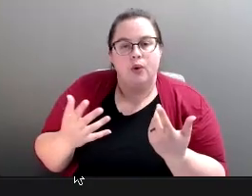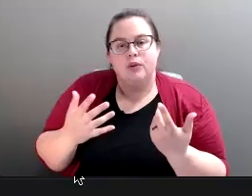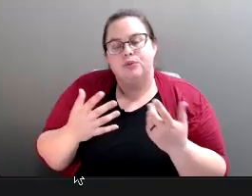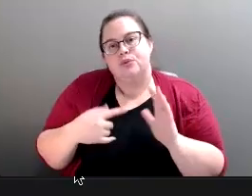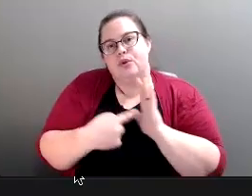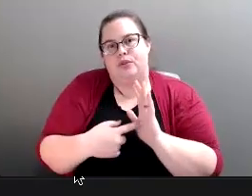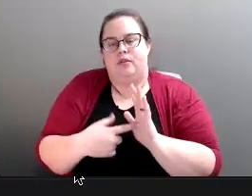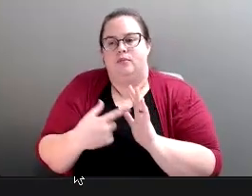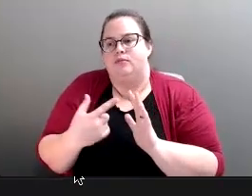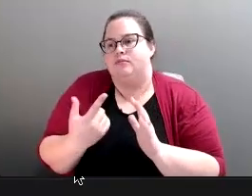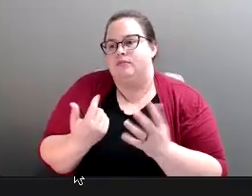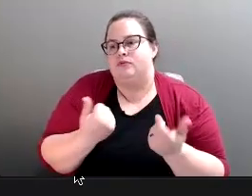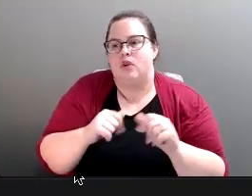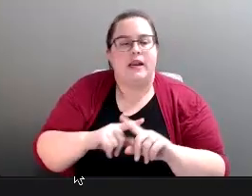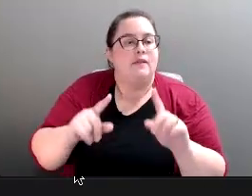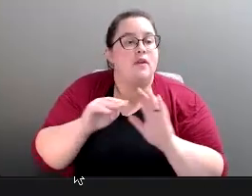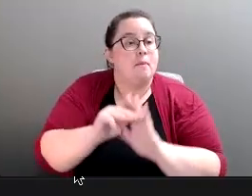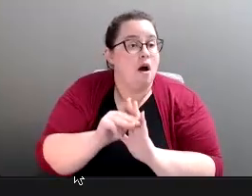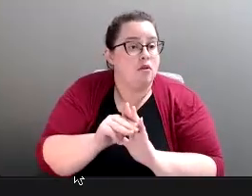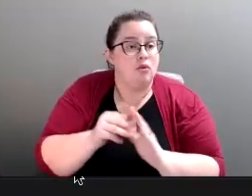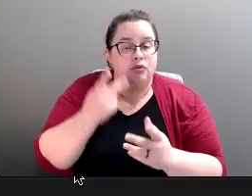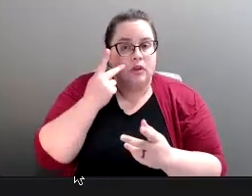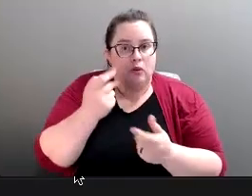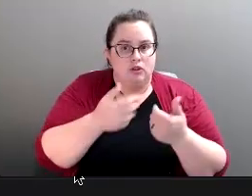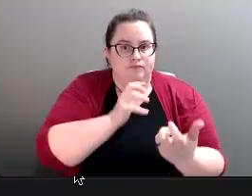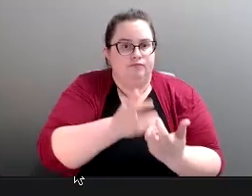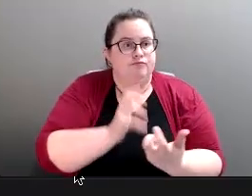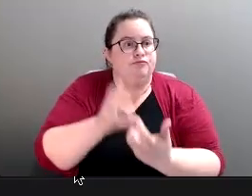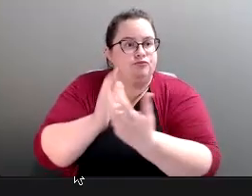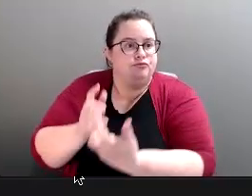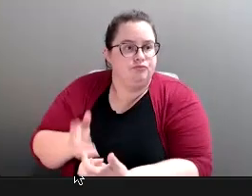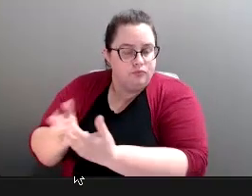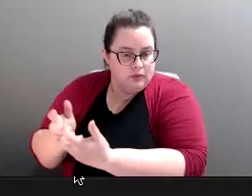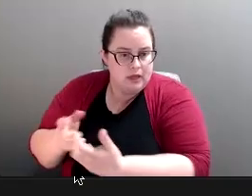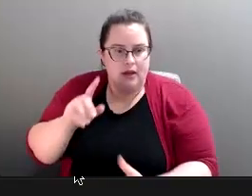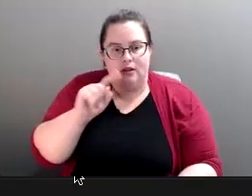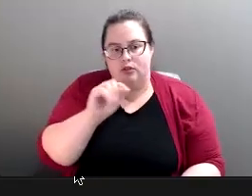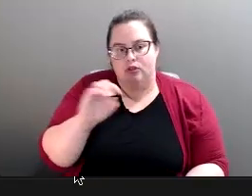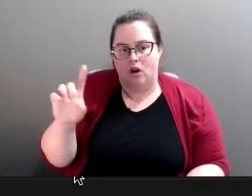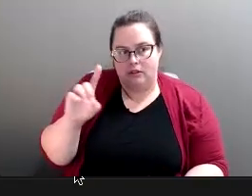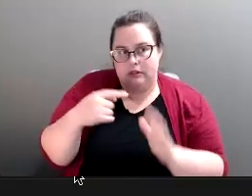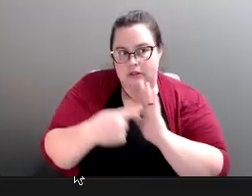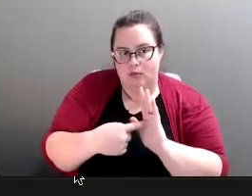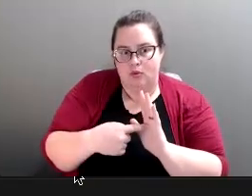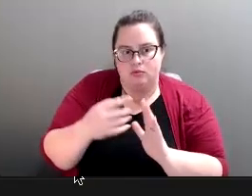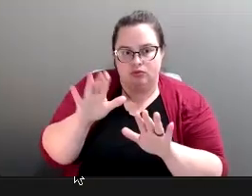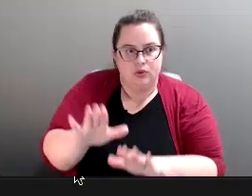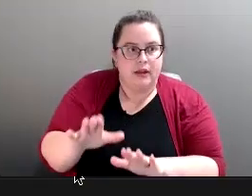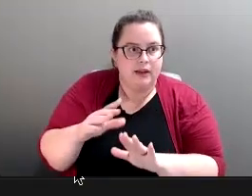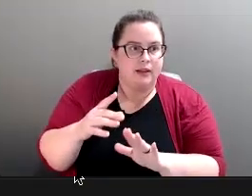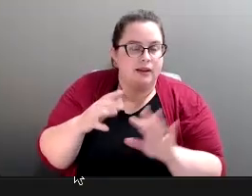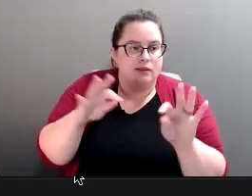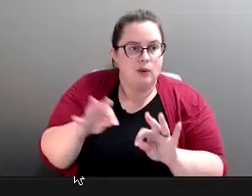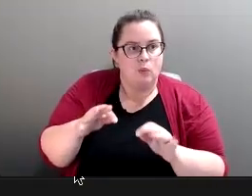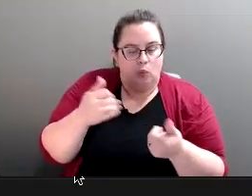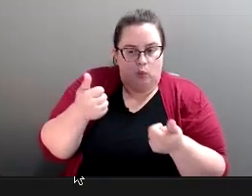trying different models and seeing which one. Todd's example was great about seeing which one gave you the